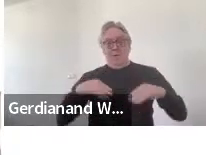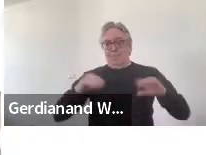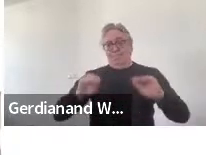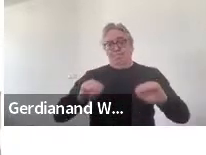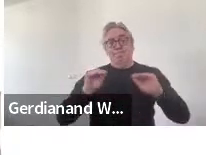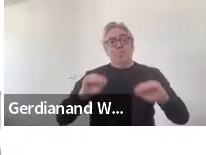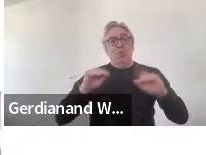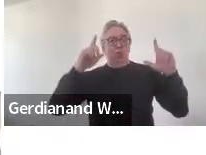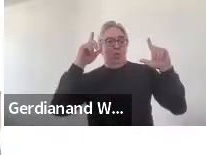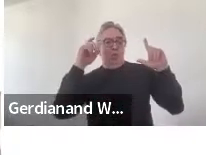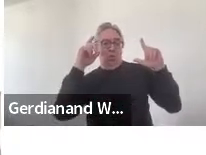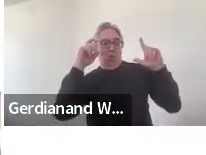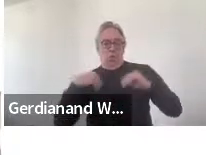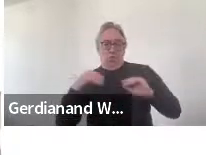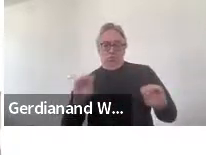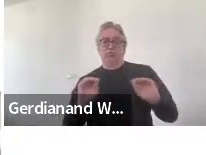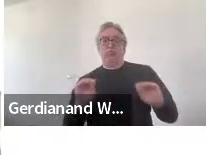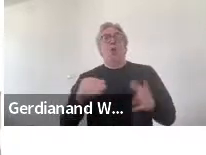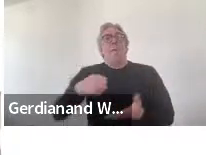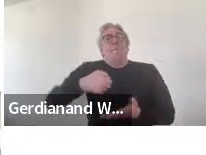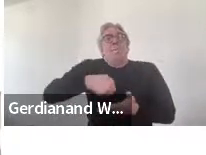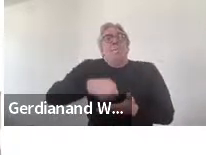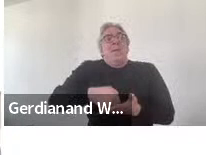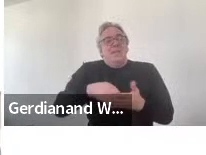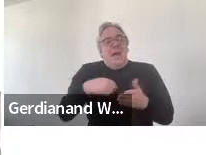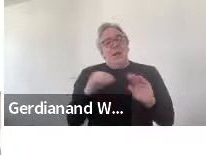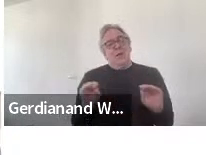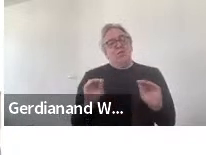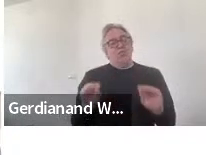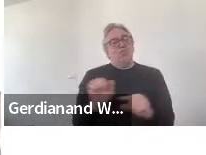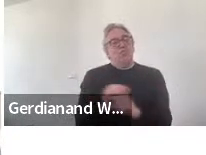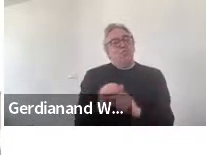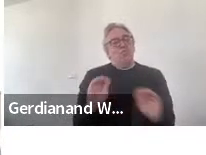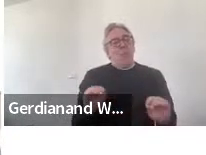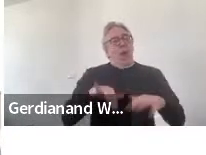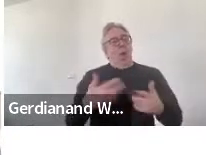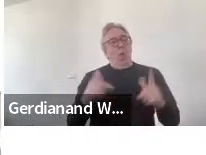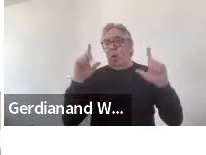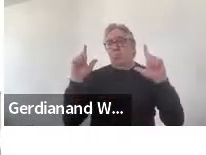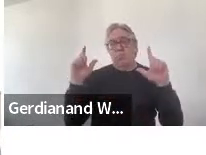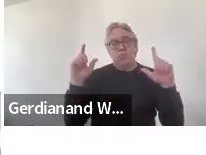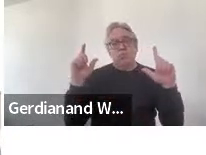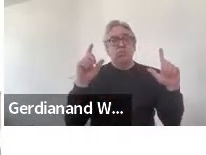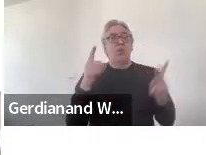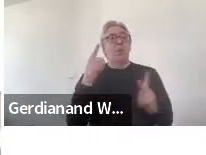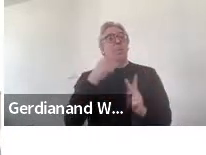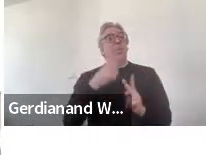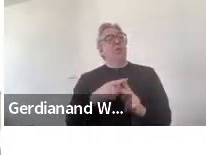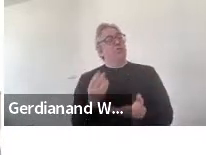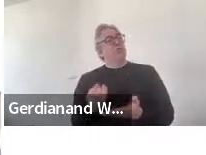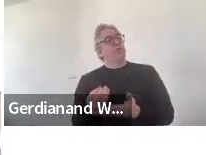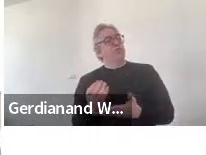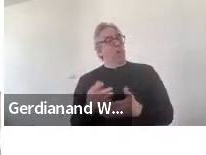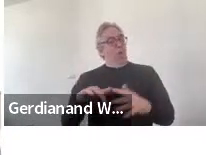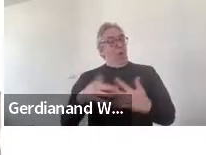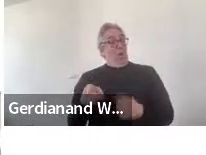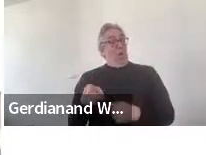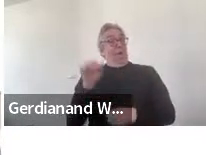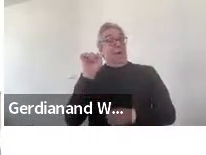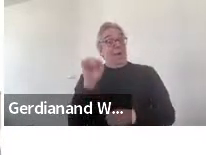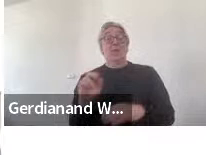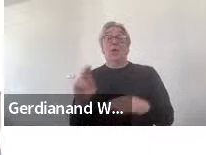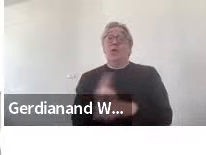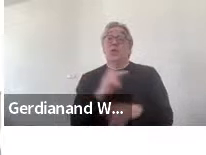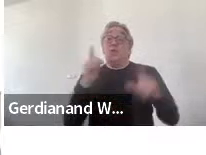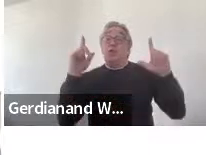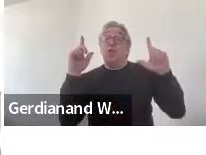they received basic photography skill training and information on how they can use photography as a